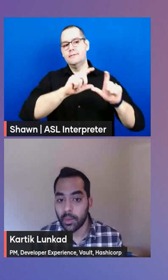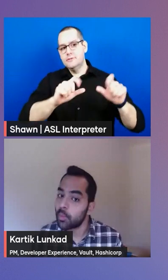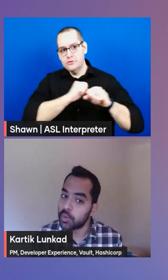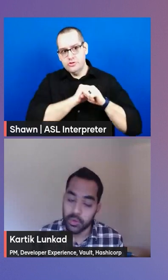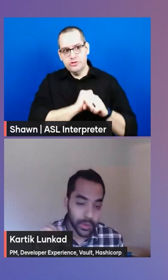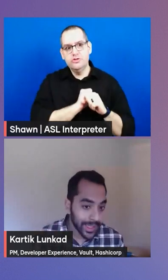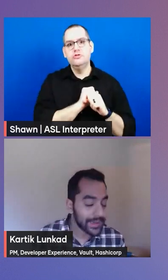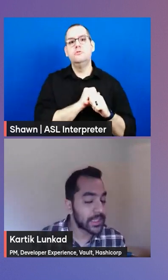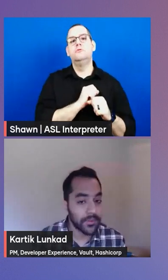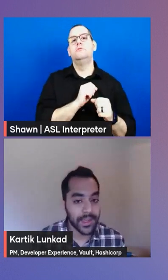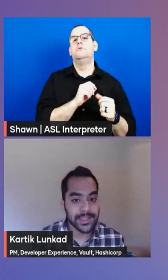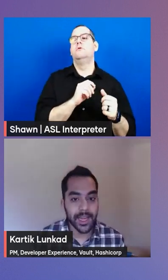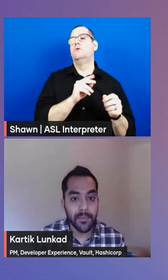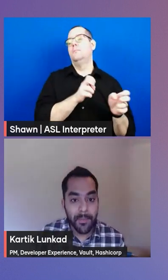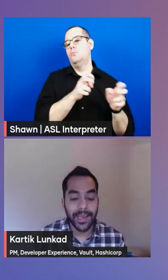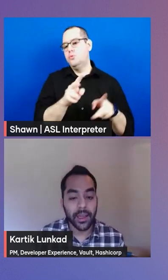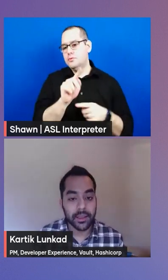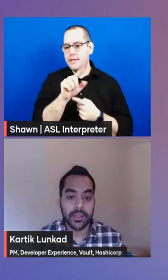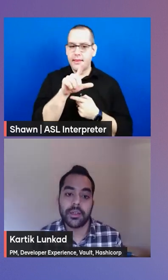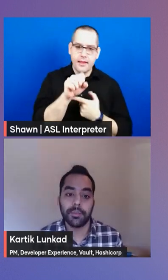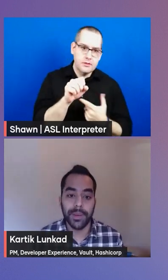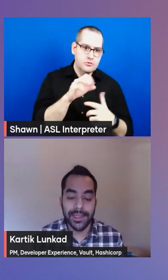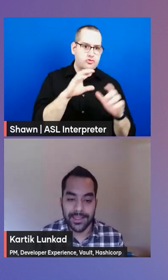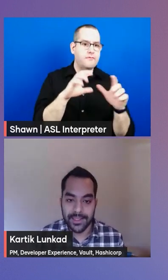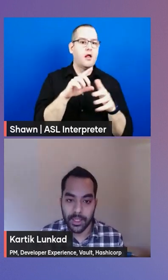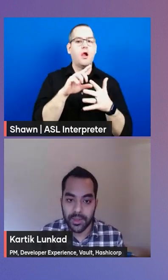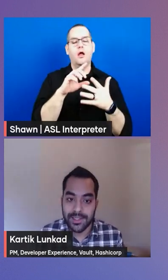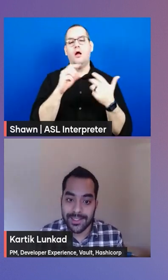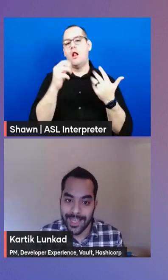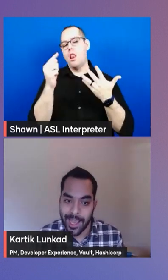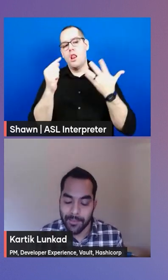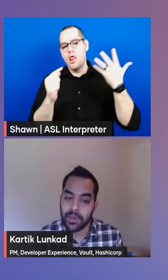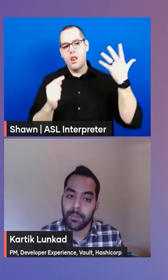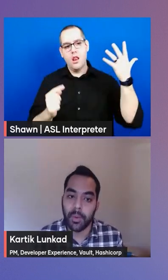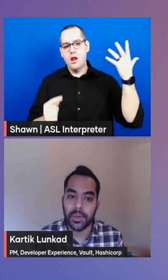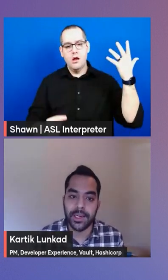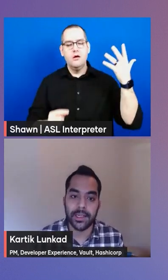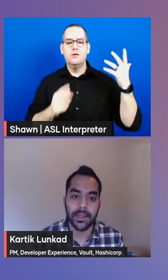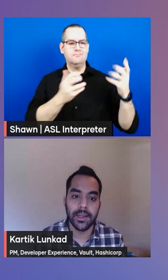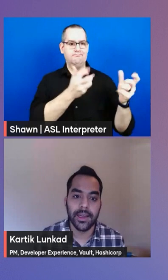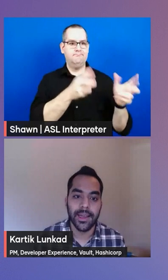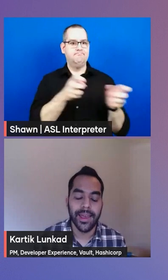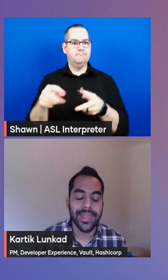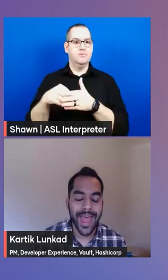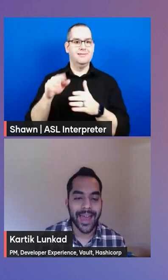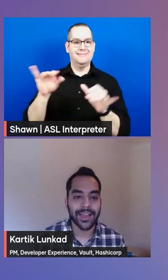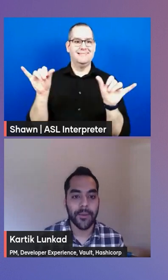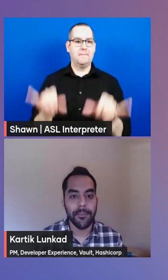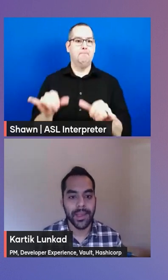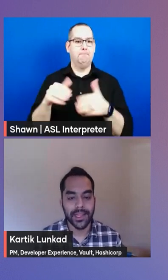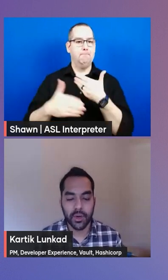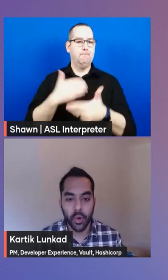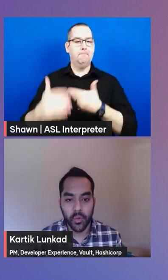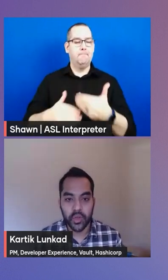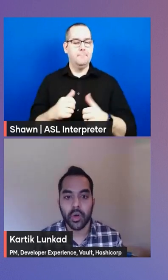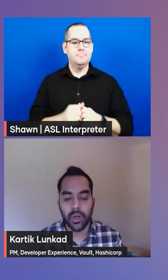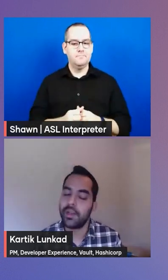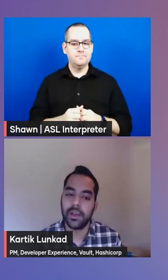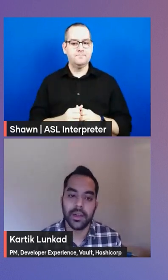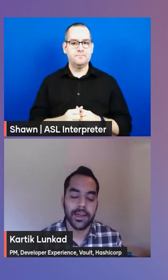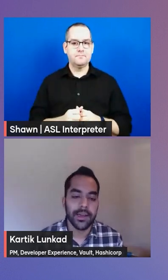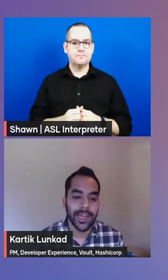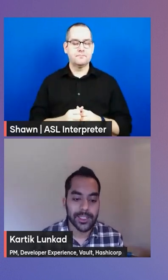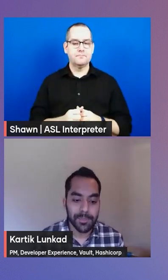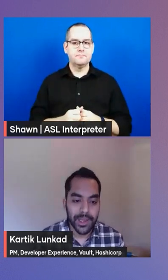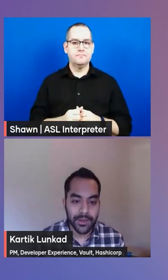put to TLS certificates and many other pieces into the same component. And that made their